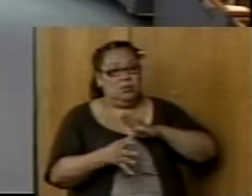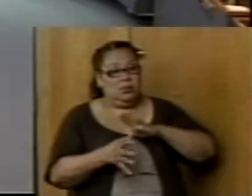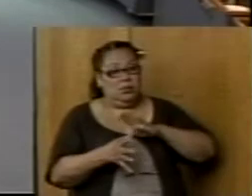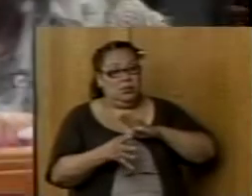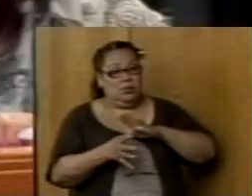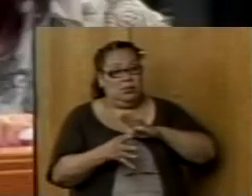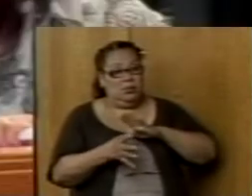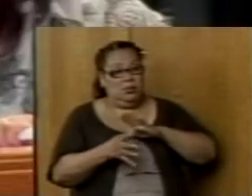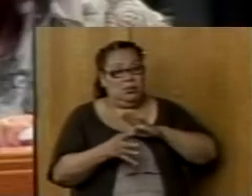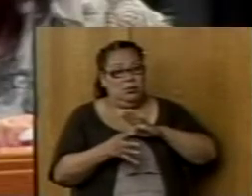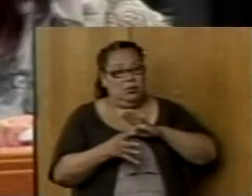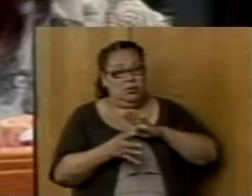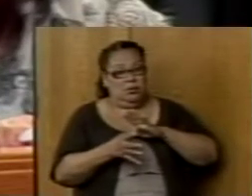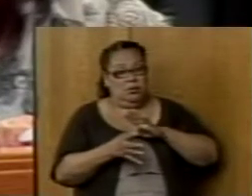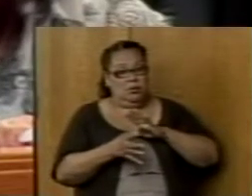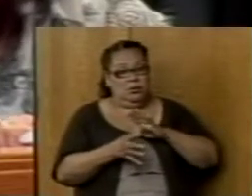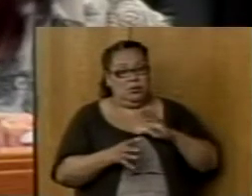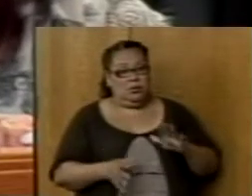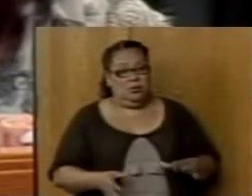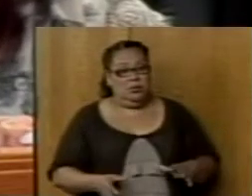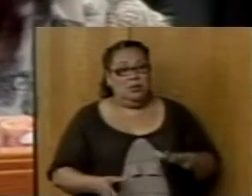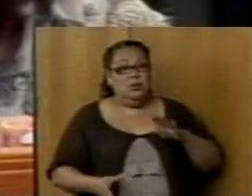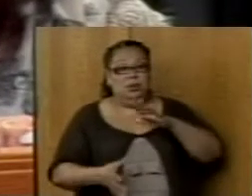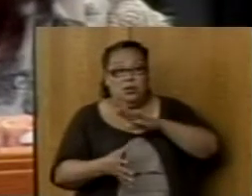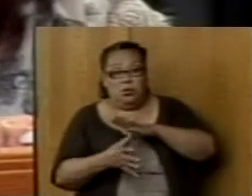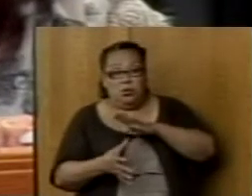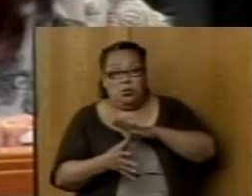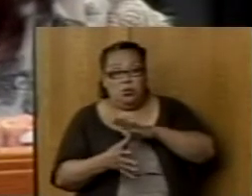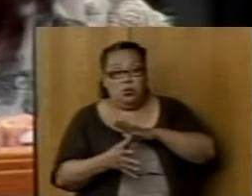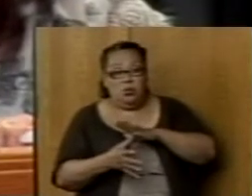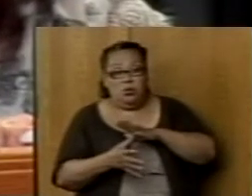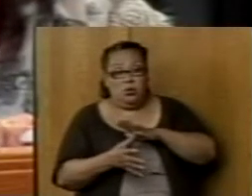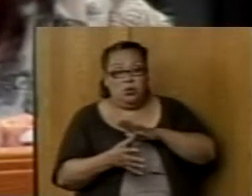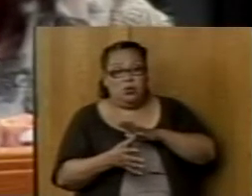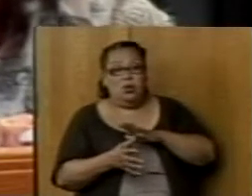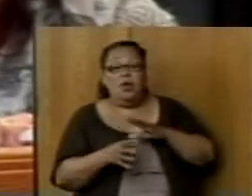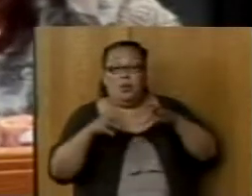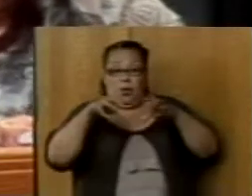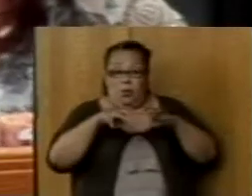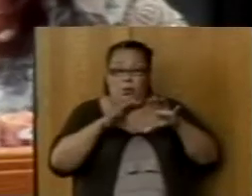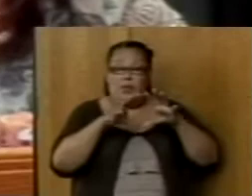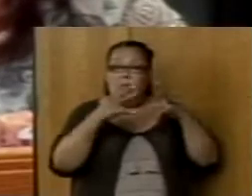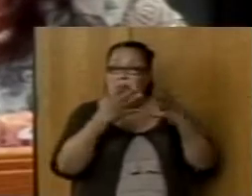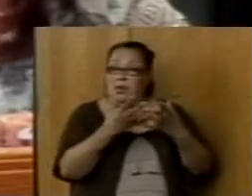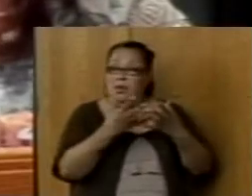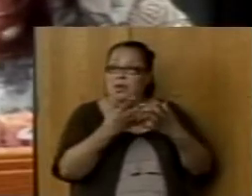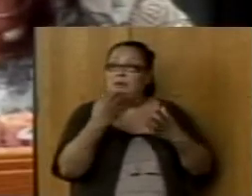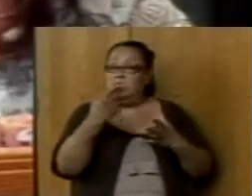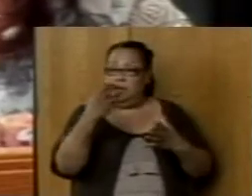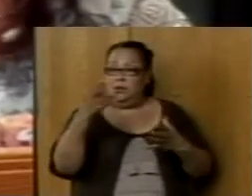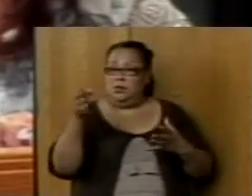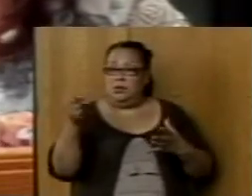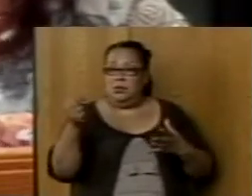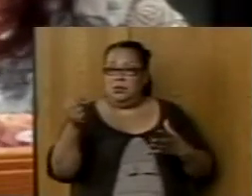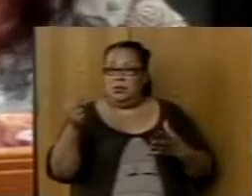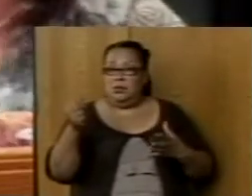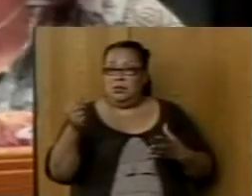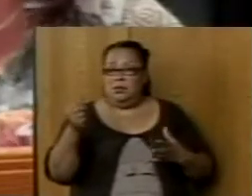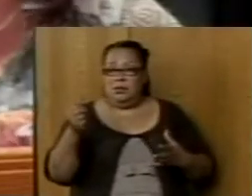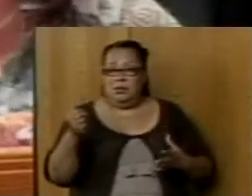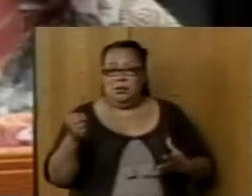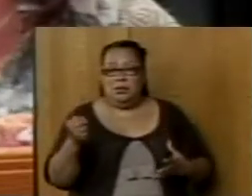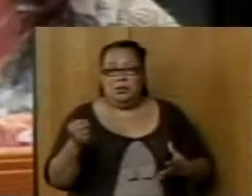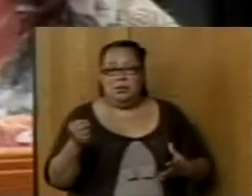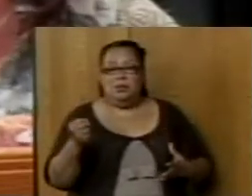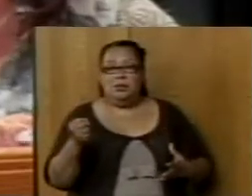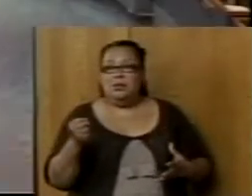seniority, which means... By cluster, he said. They're going to put them in a cluster. But seniority. No. They're within the cluster. If they go to Hannah, that's not what,